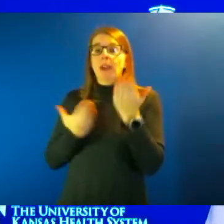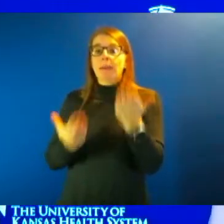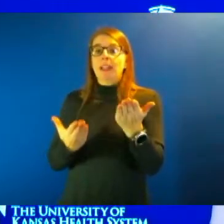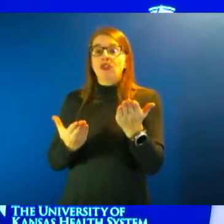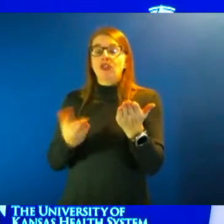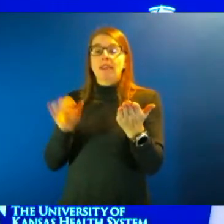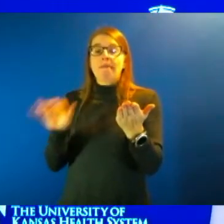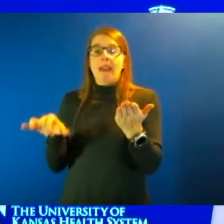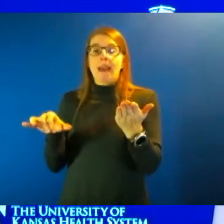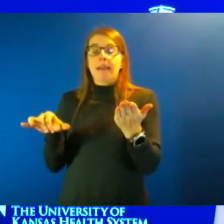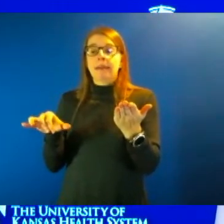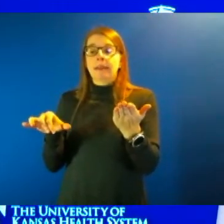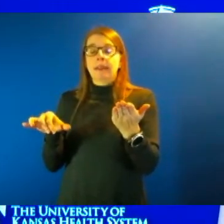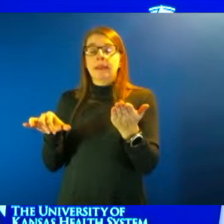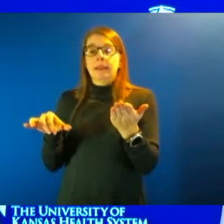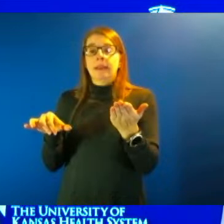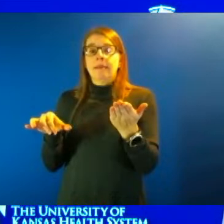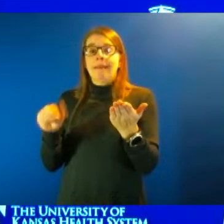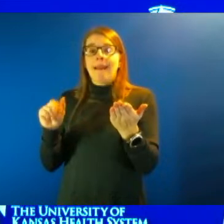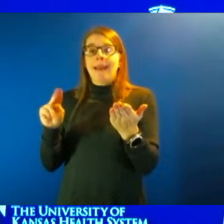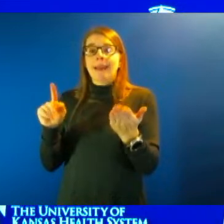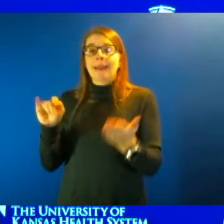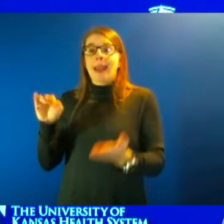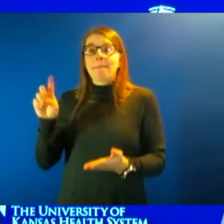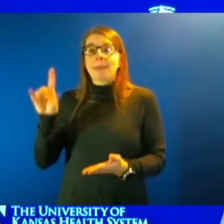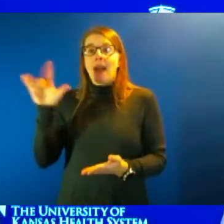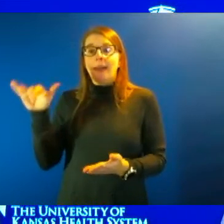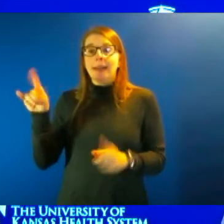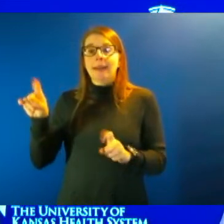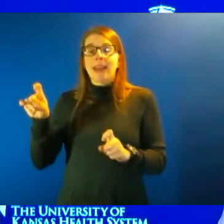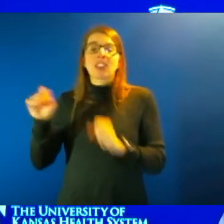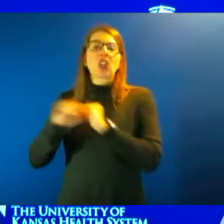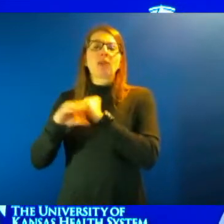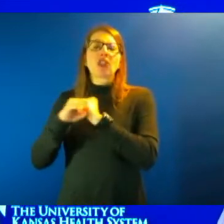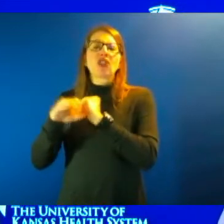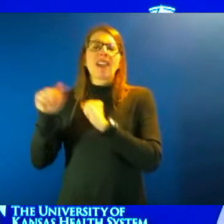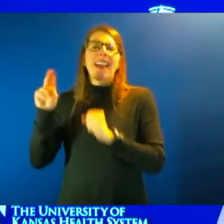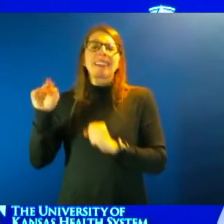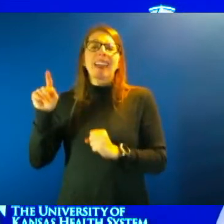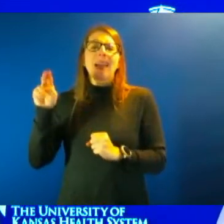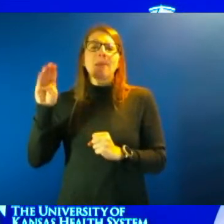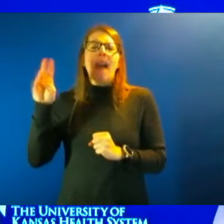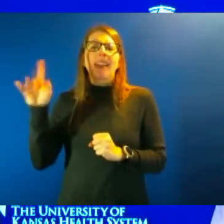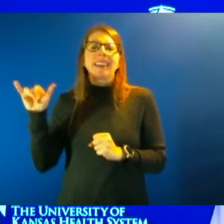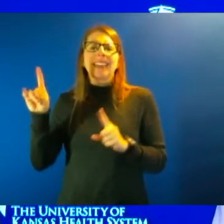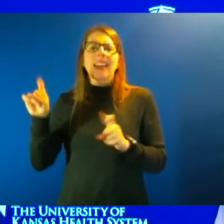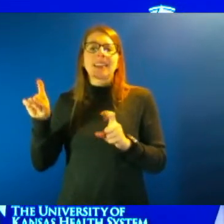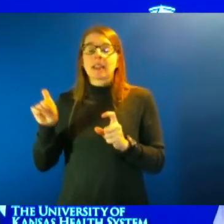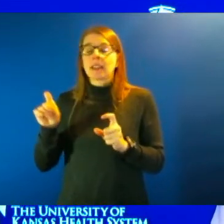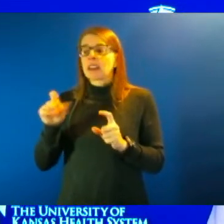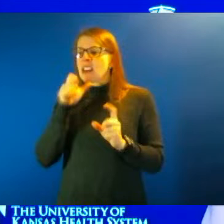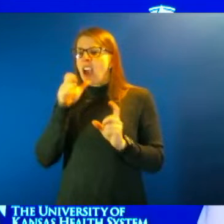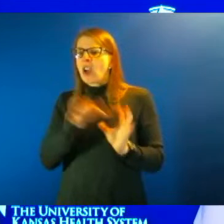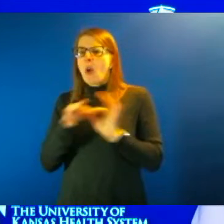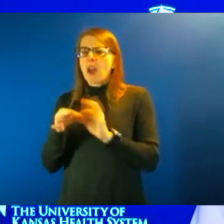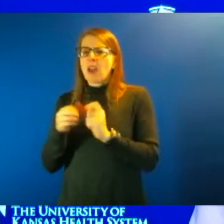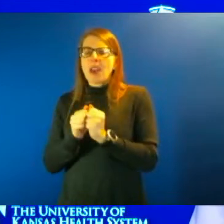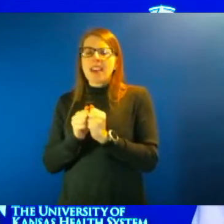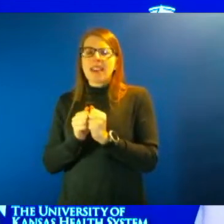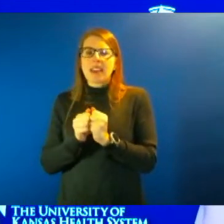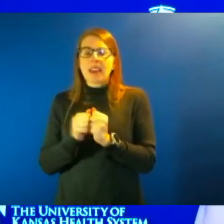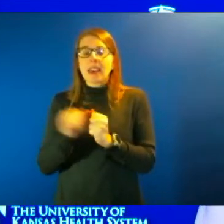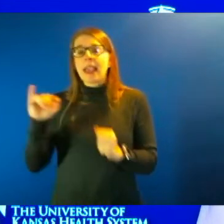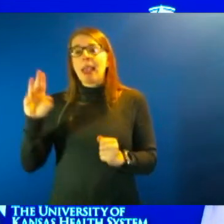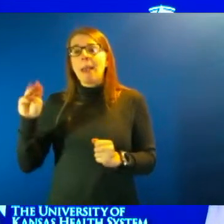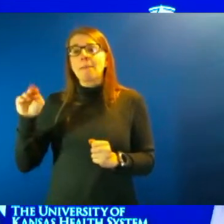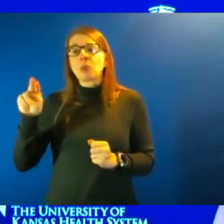that doing these antibody tests, especially these commercial antibody tests, don't necessarily correlate with the amount of immunity that